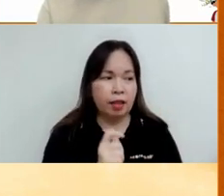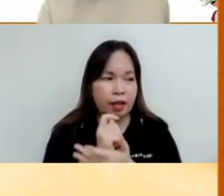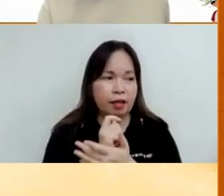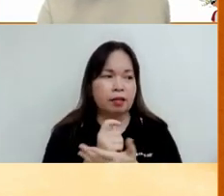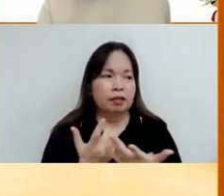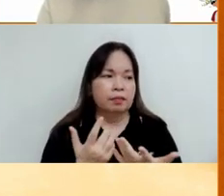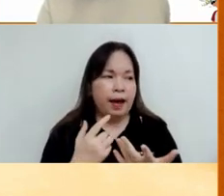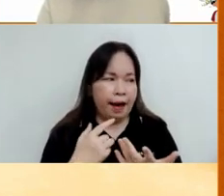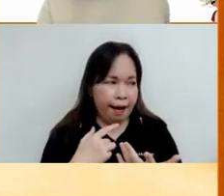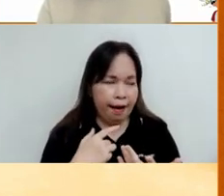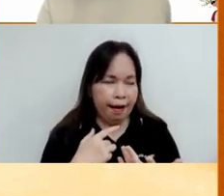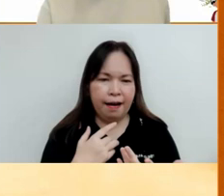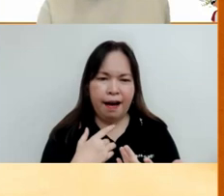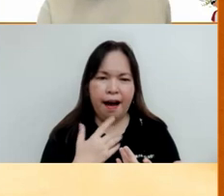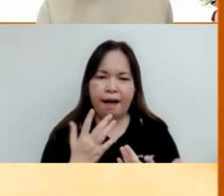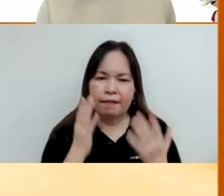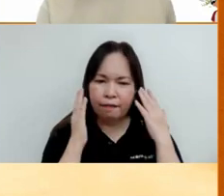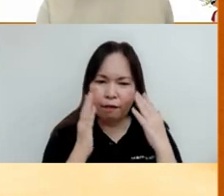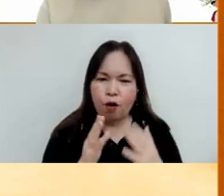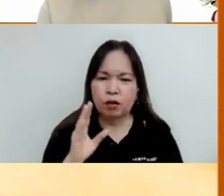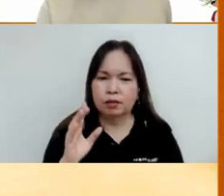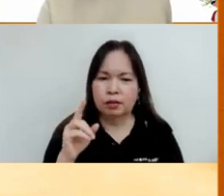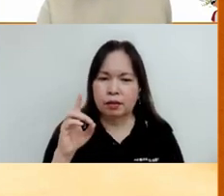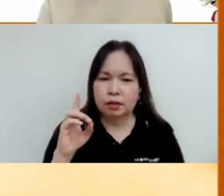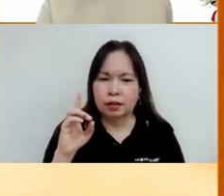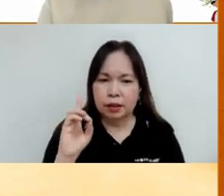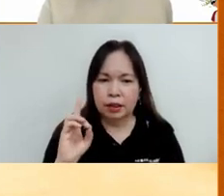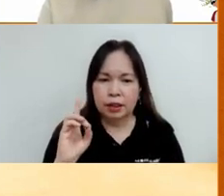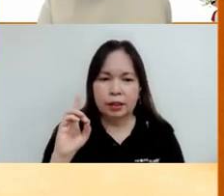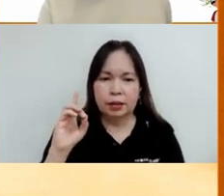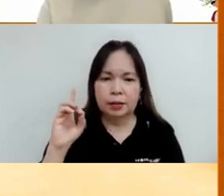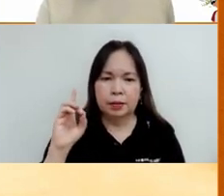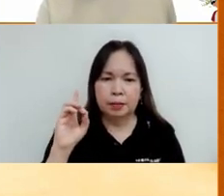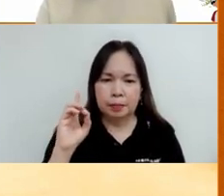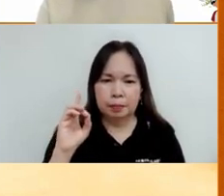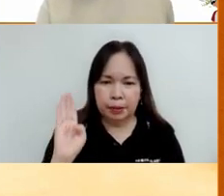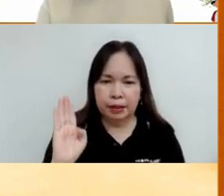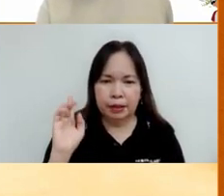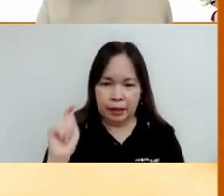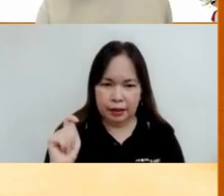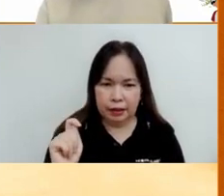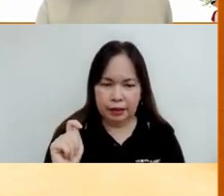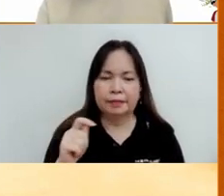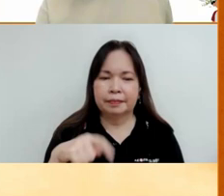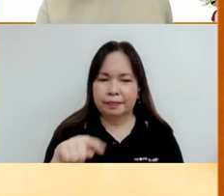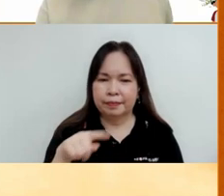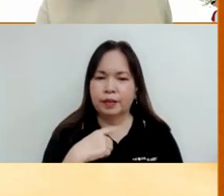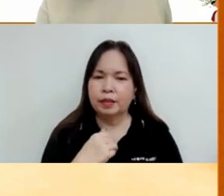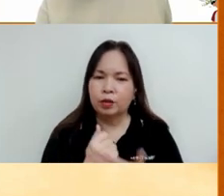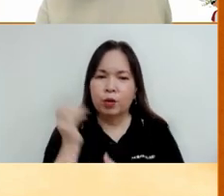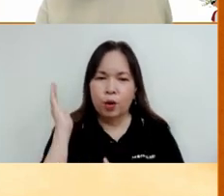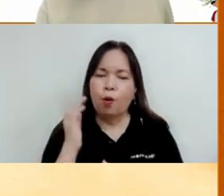in dialectical behavior therapy, or DBT, to present effective treatments and